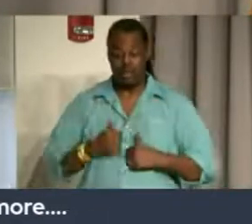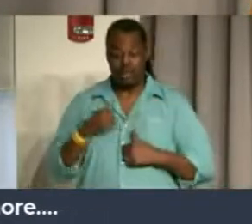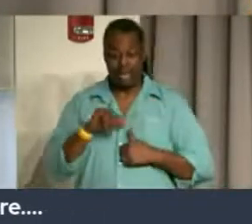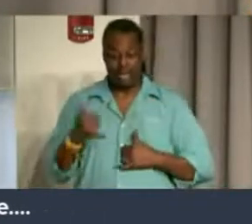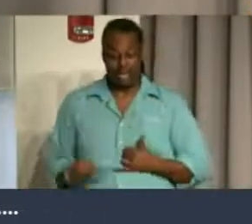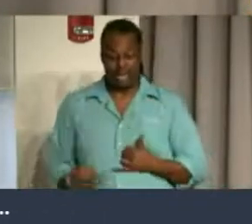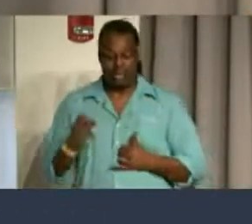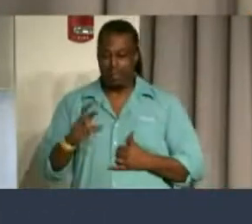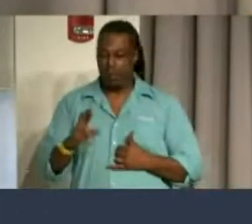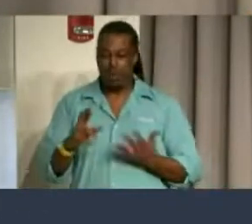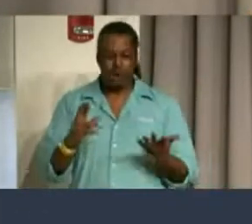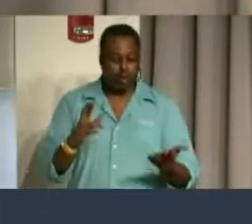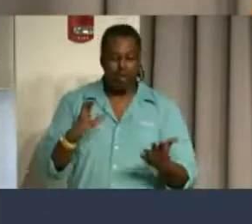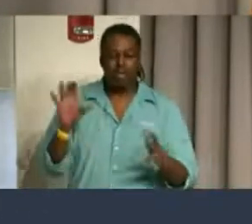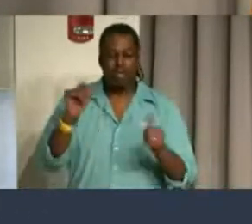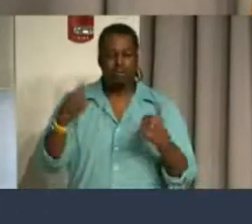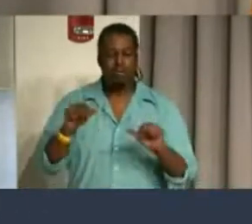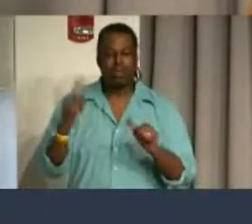other?